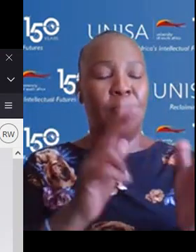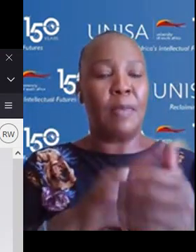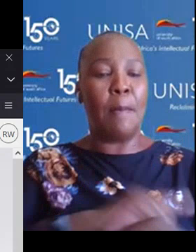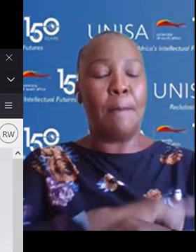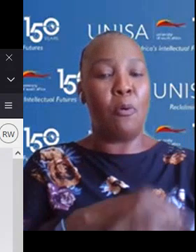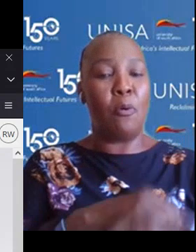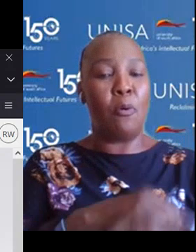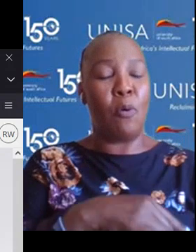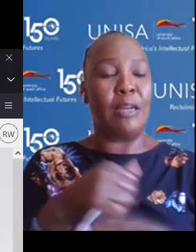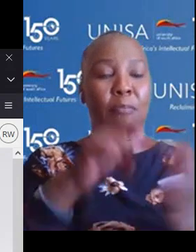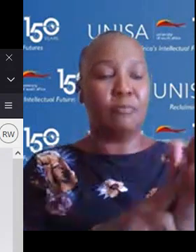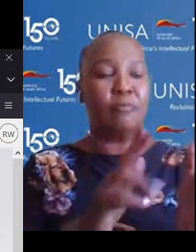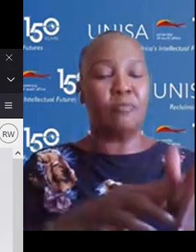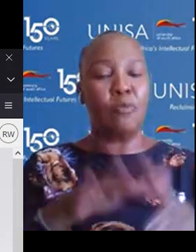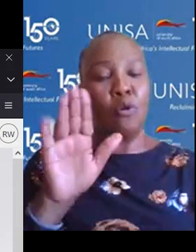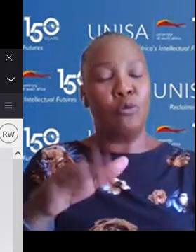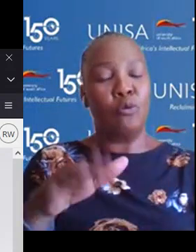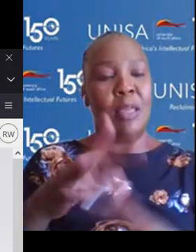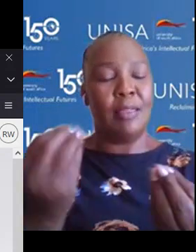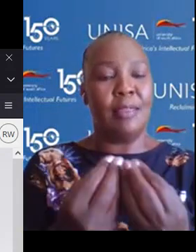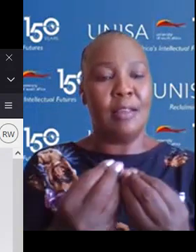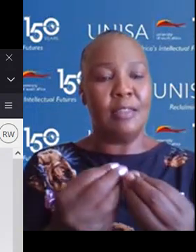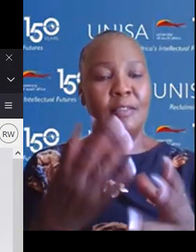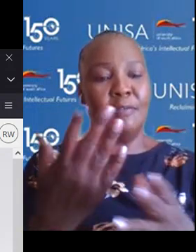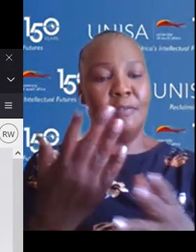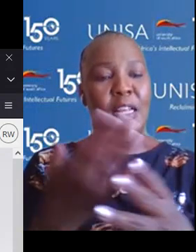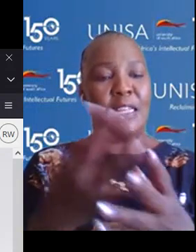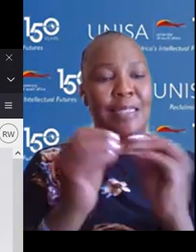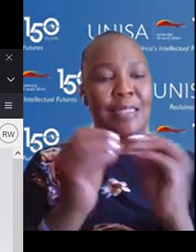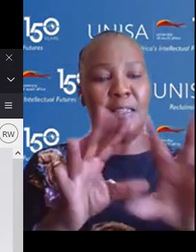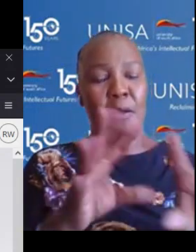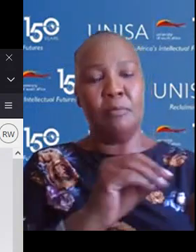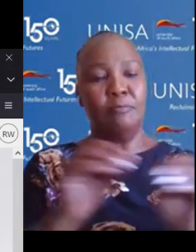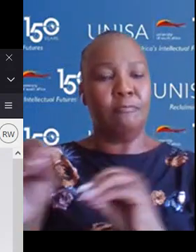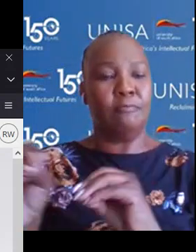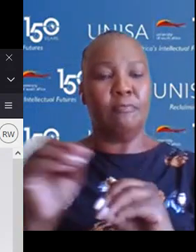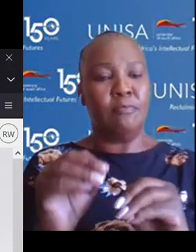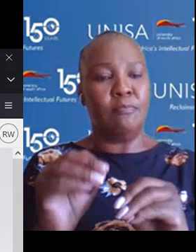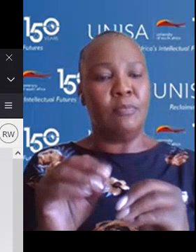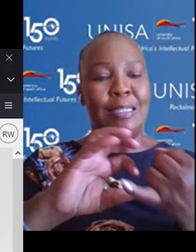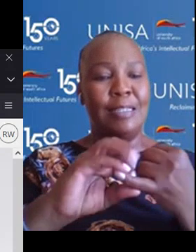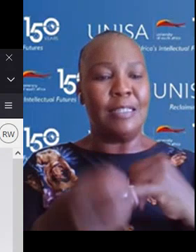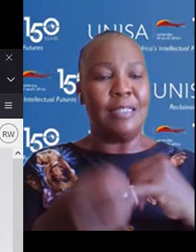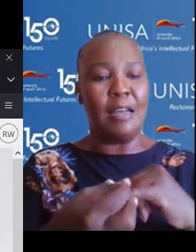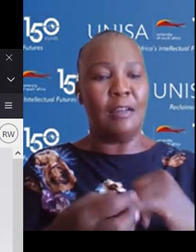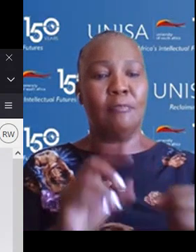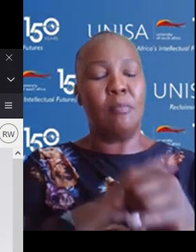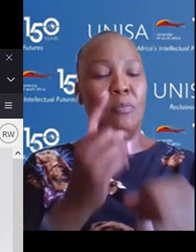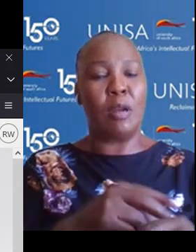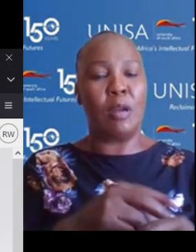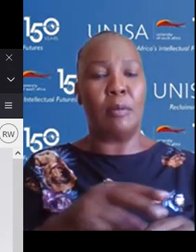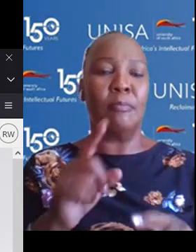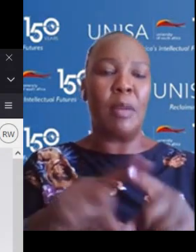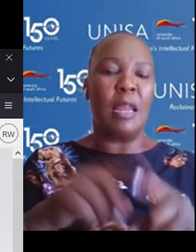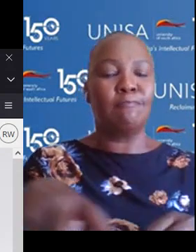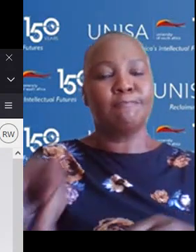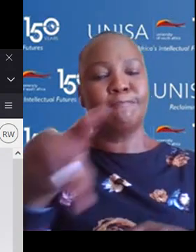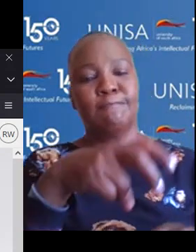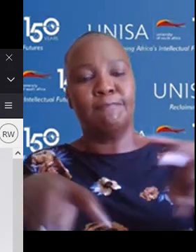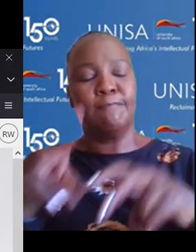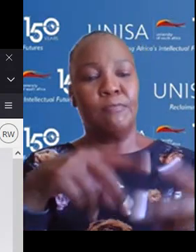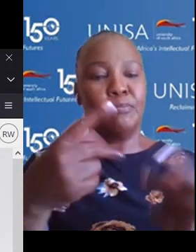you want to automate things, file creation and moving, try Power Automate. You can definitely go play around with it